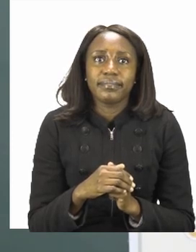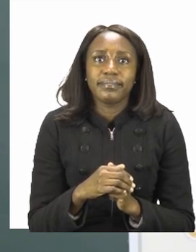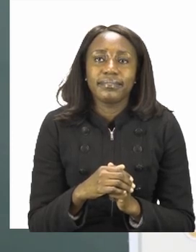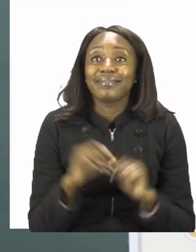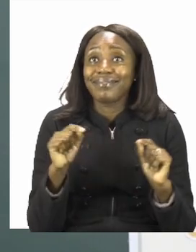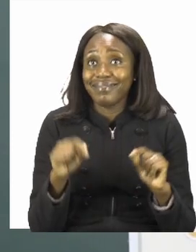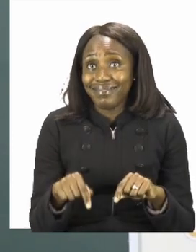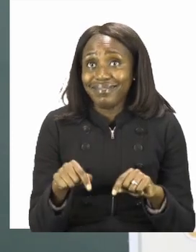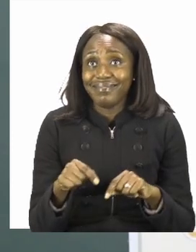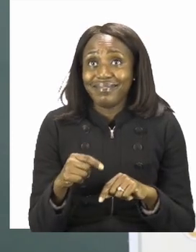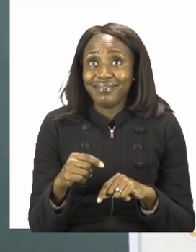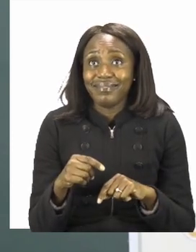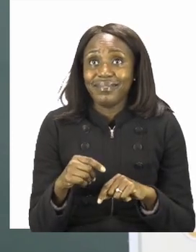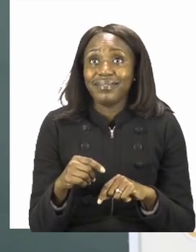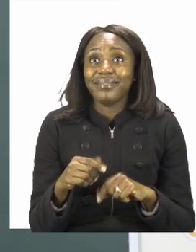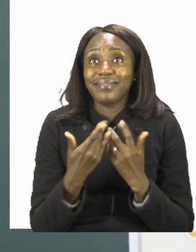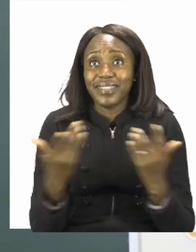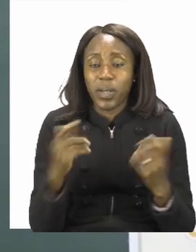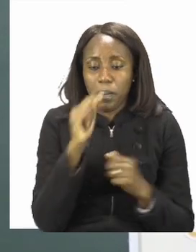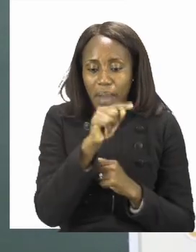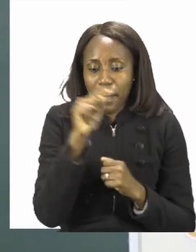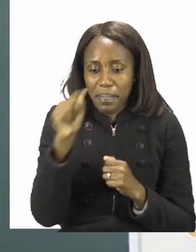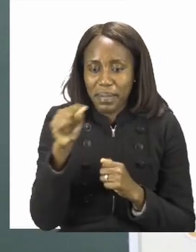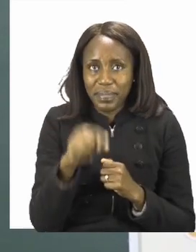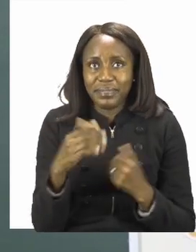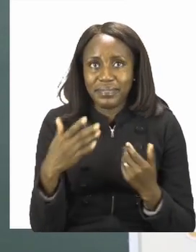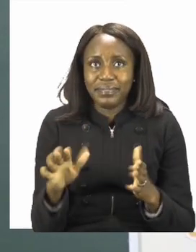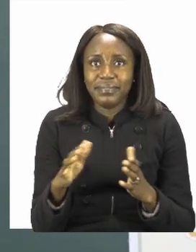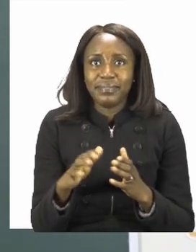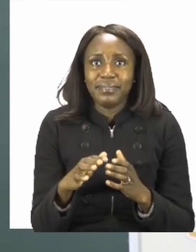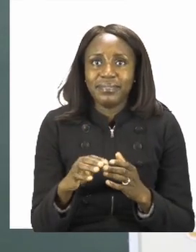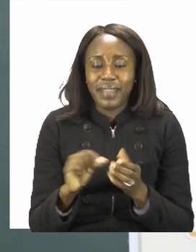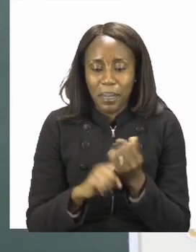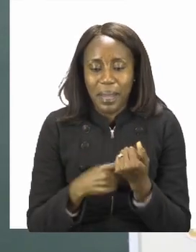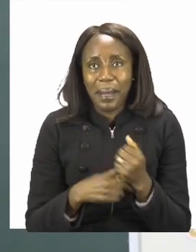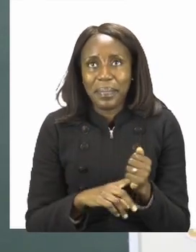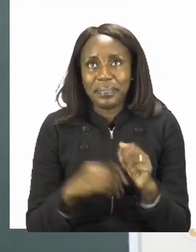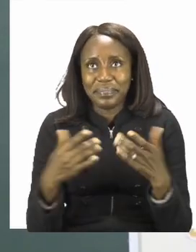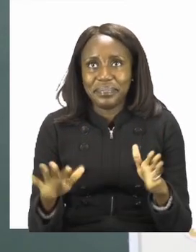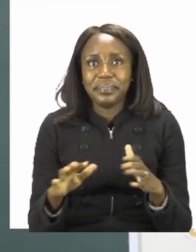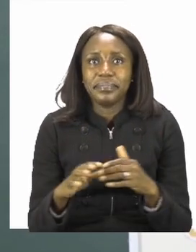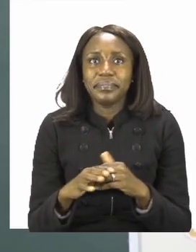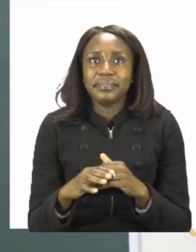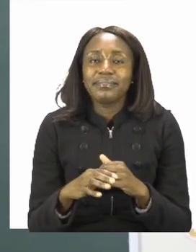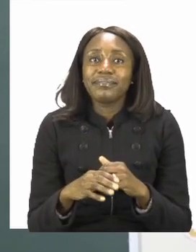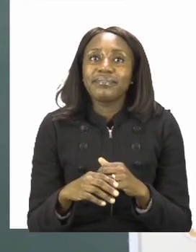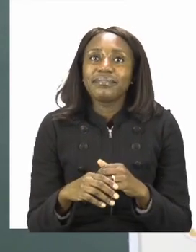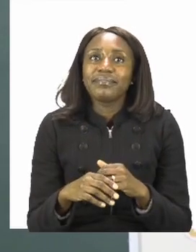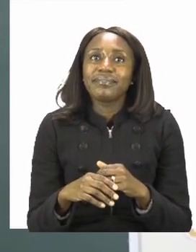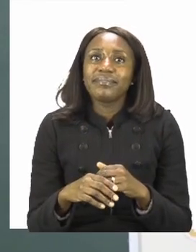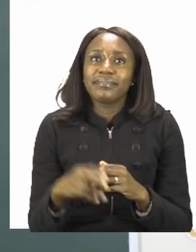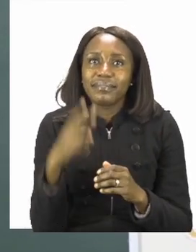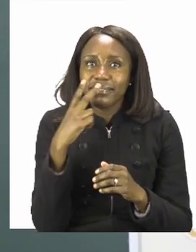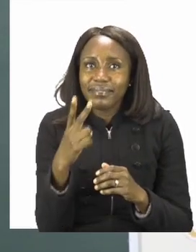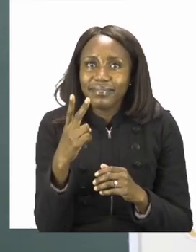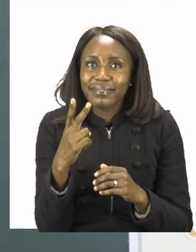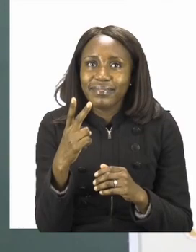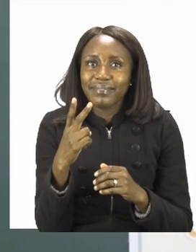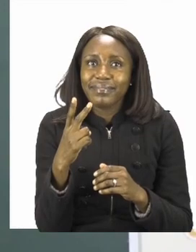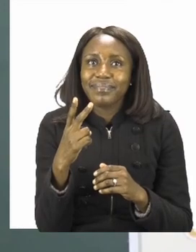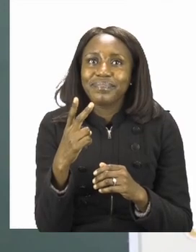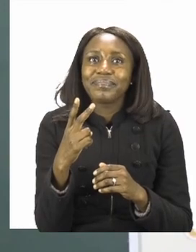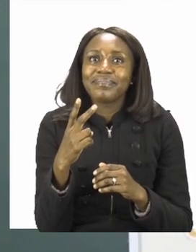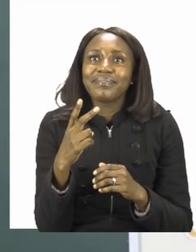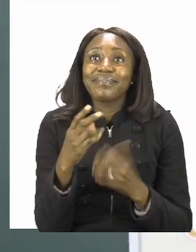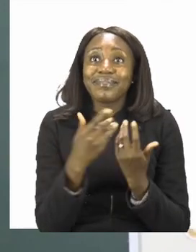have so many green dots. One more dot. Another one. Perfect. Now I have green all over